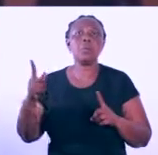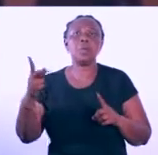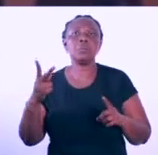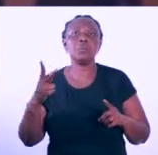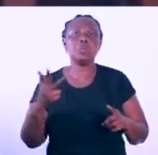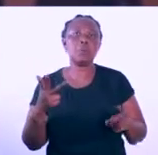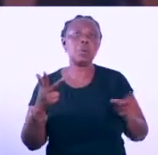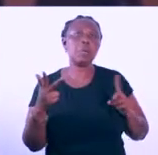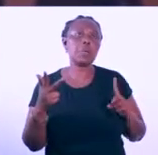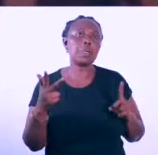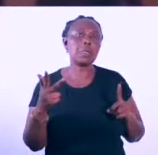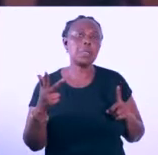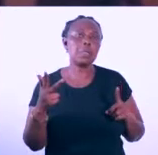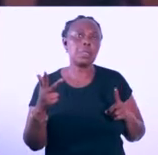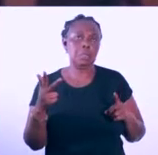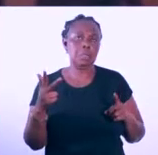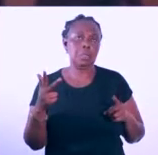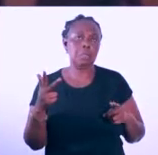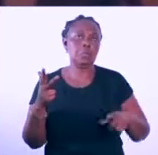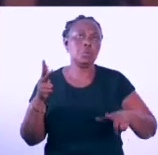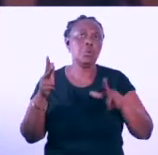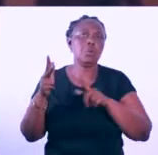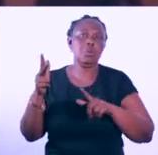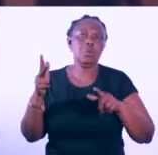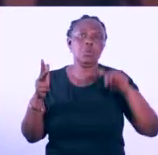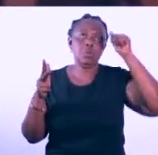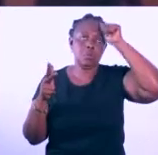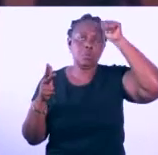So we placed Alex Pepra